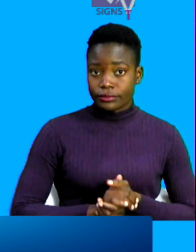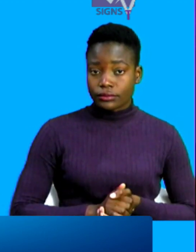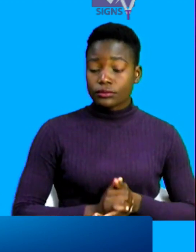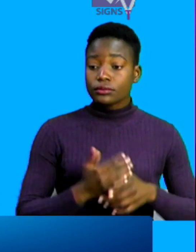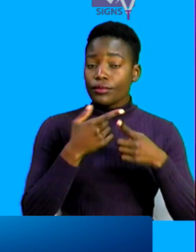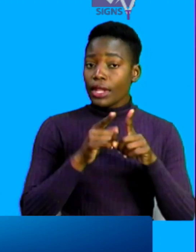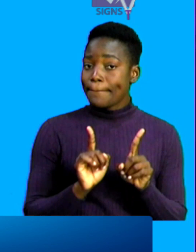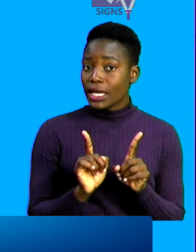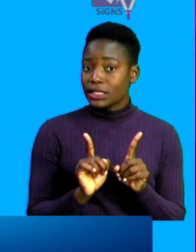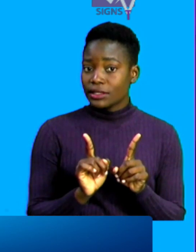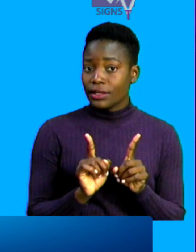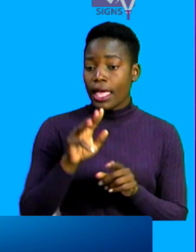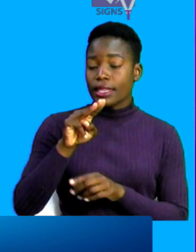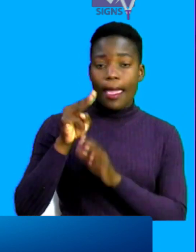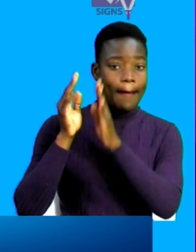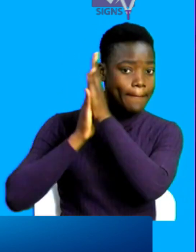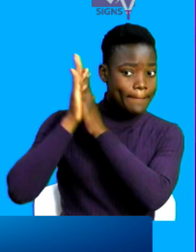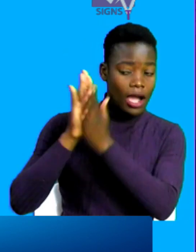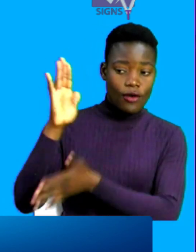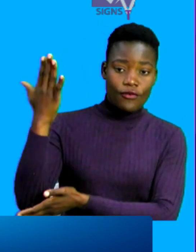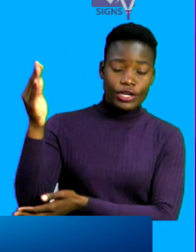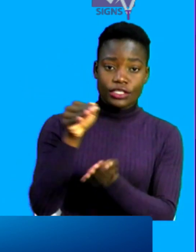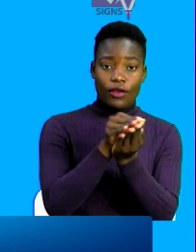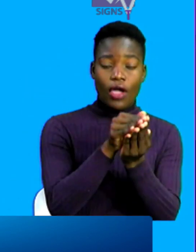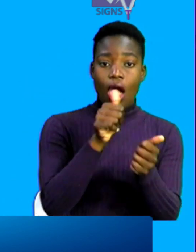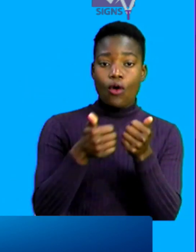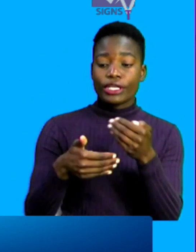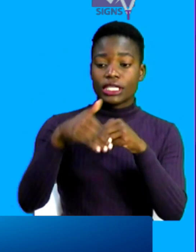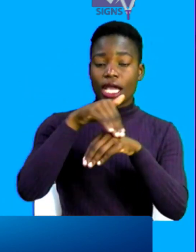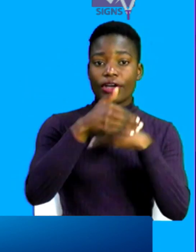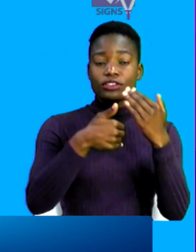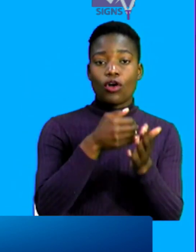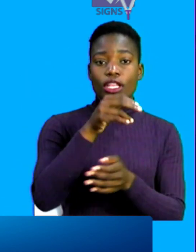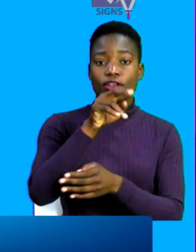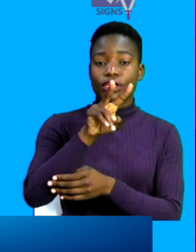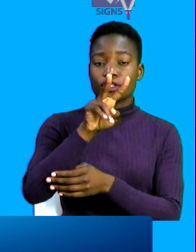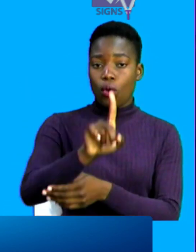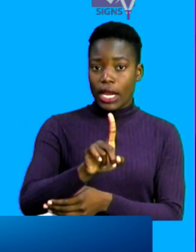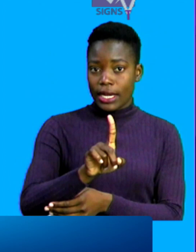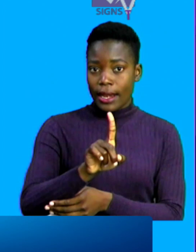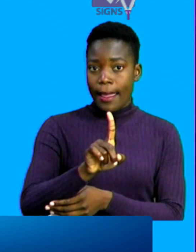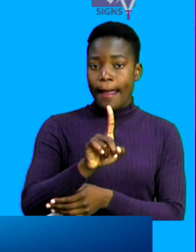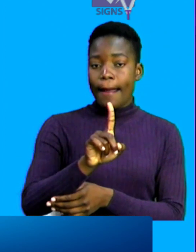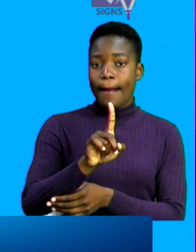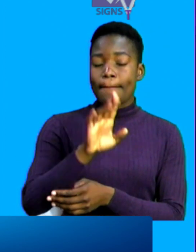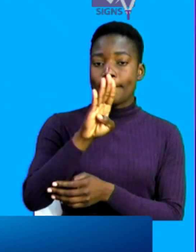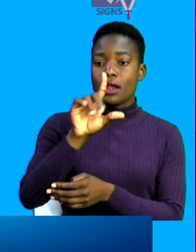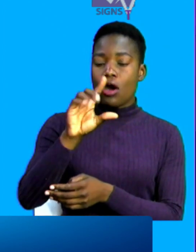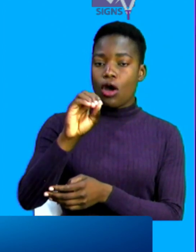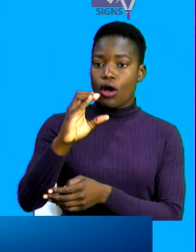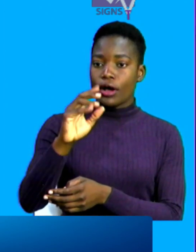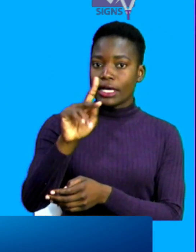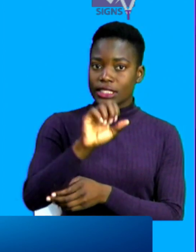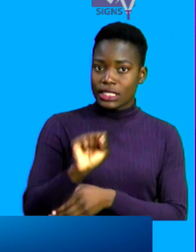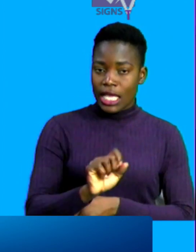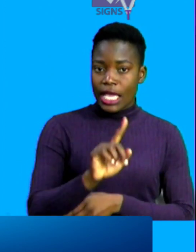but the Mao Forest Conservancy, which covers all the 21 blocks, is one